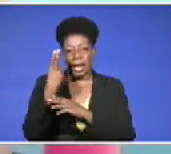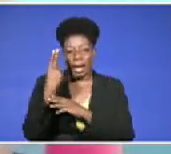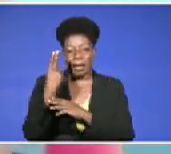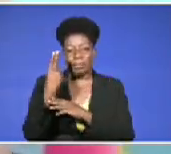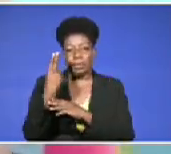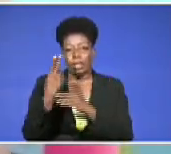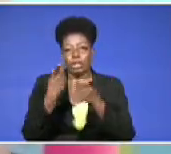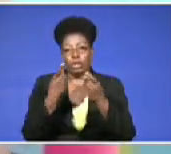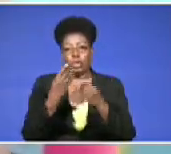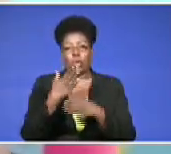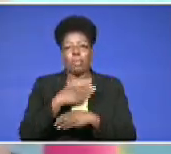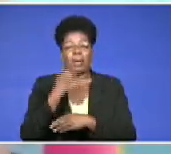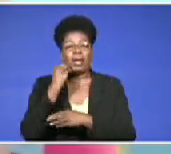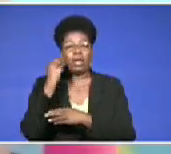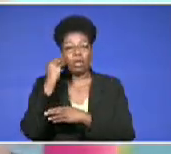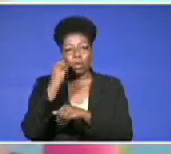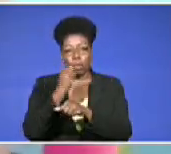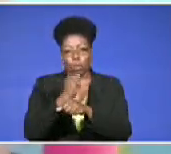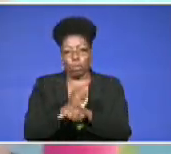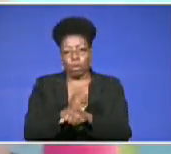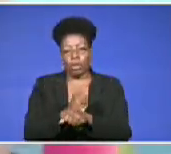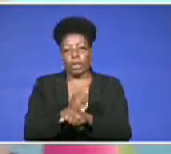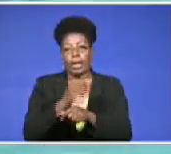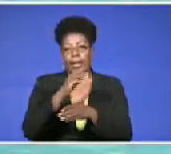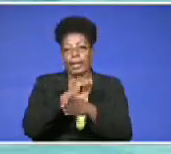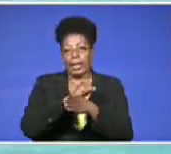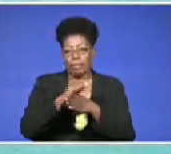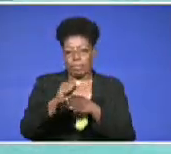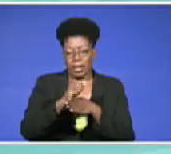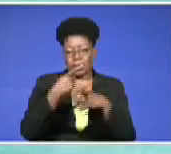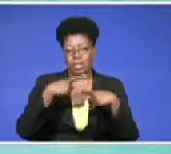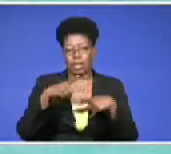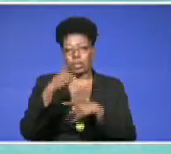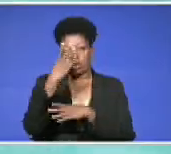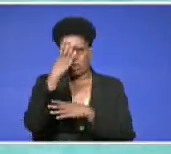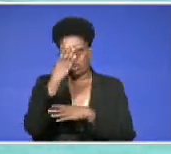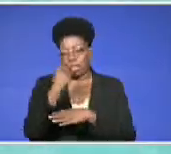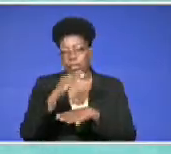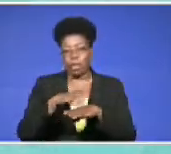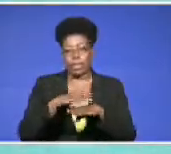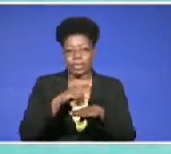my homework and schoolwork and stuff, and practice and go to bed on time.